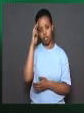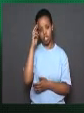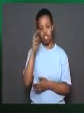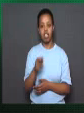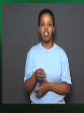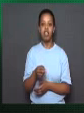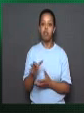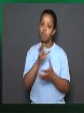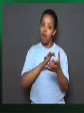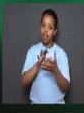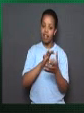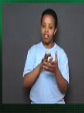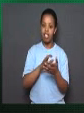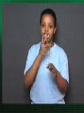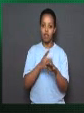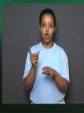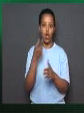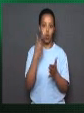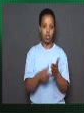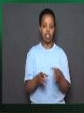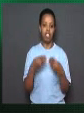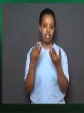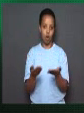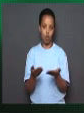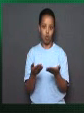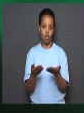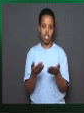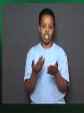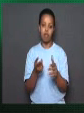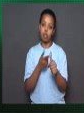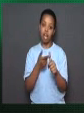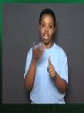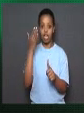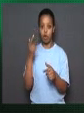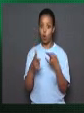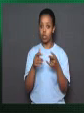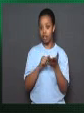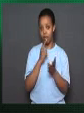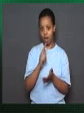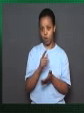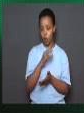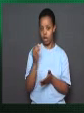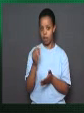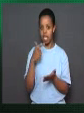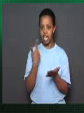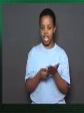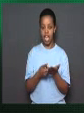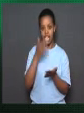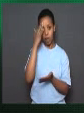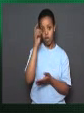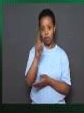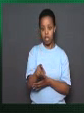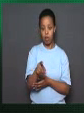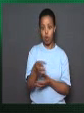hybrids have higher yields than their parent breeds. It should be noted that the